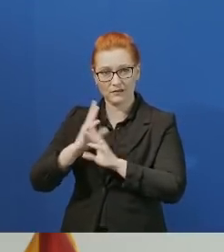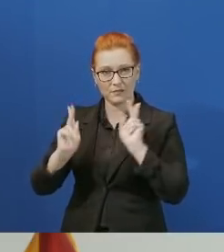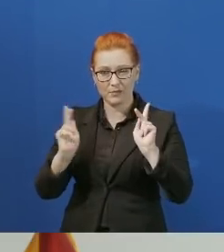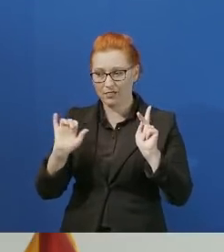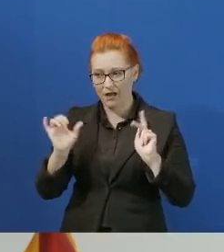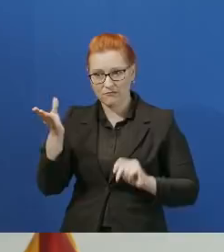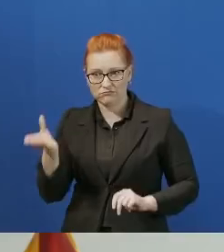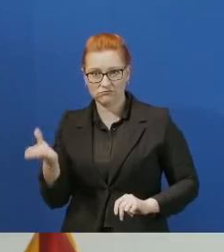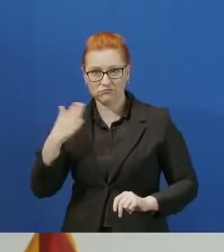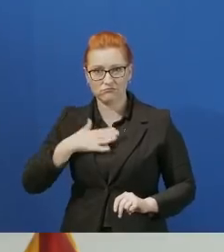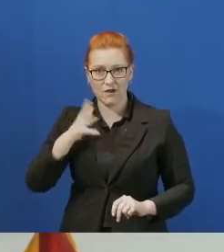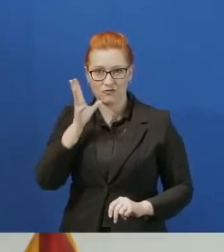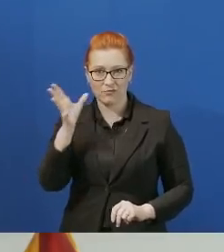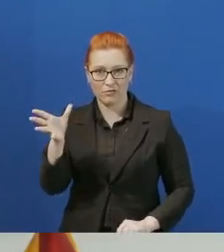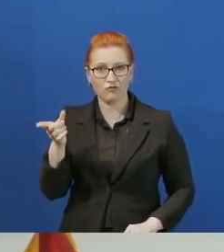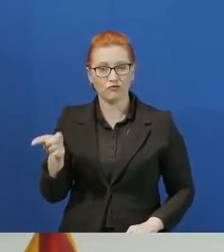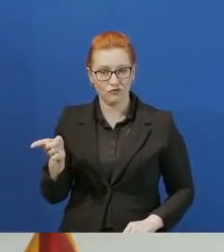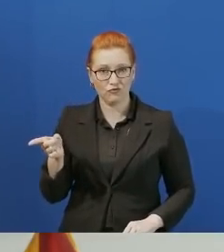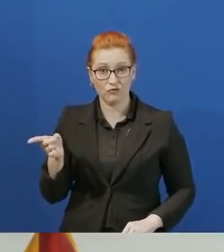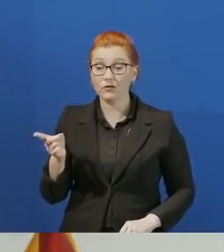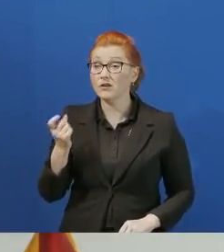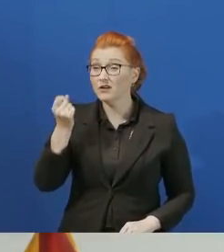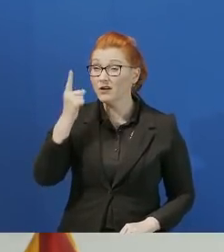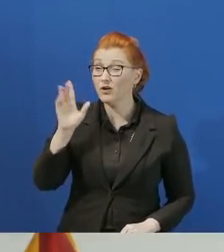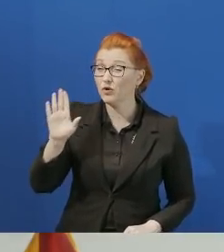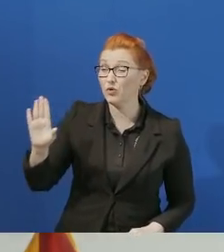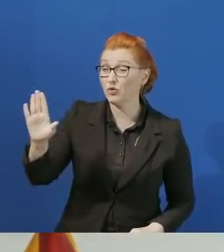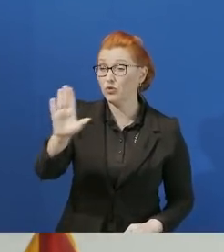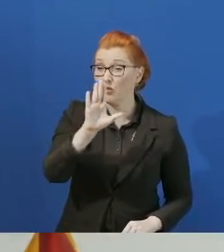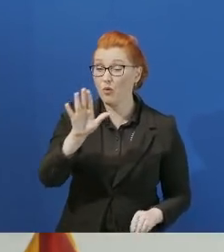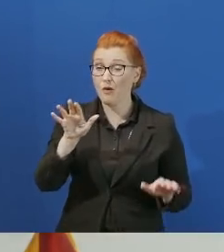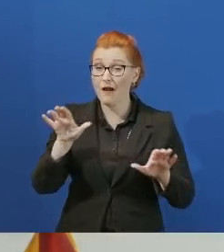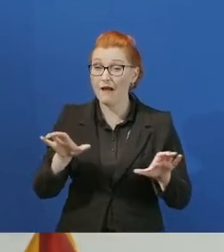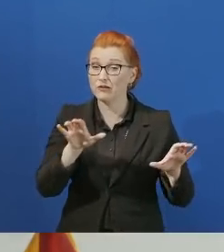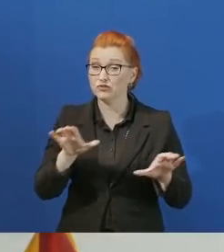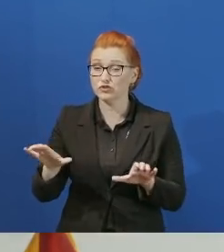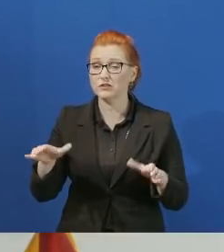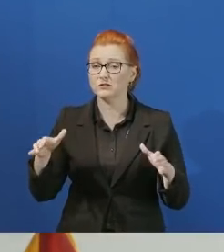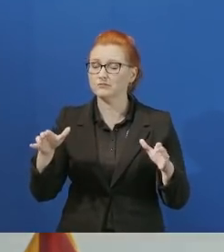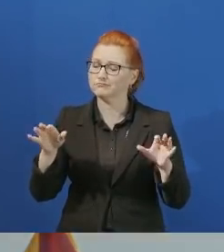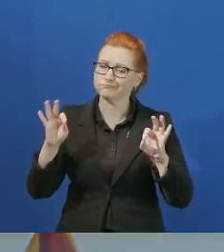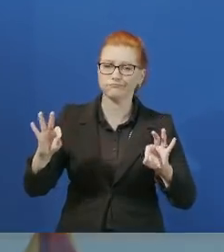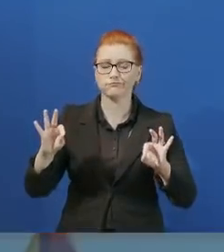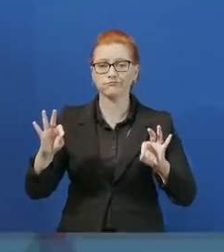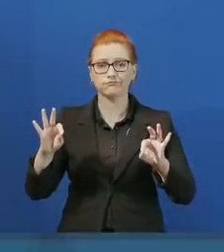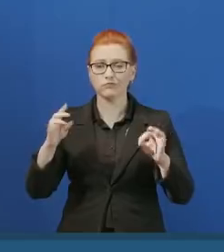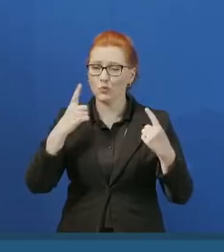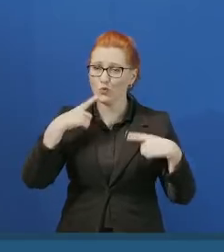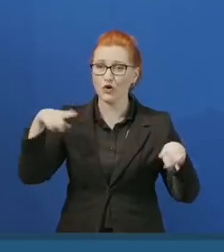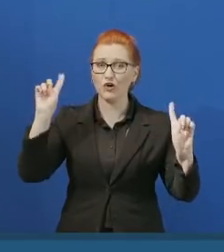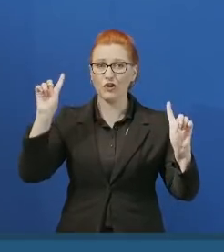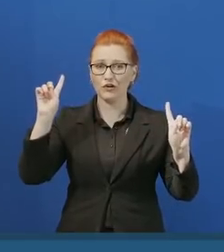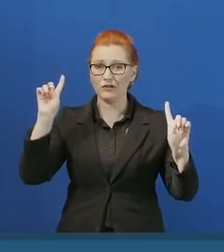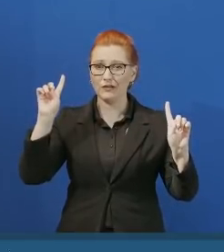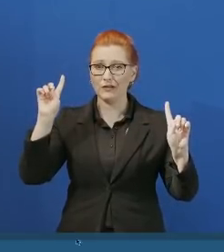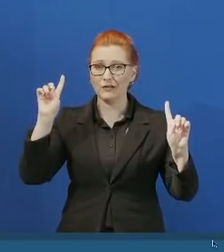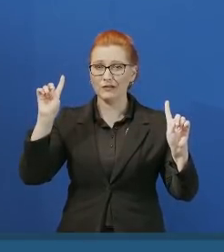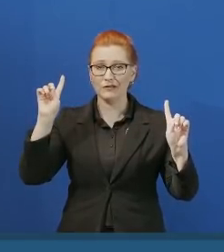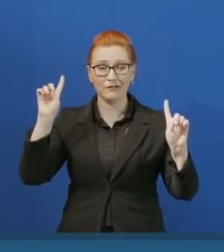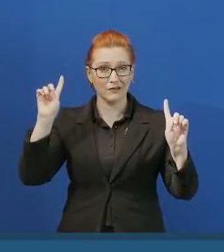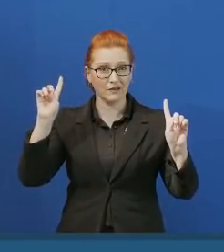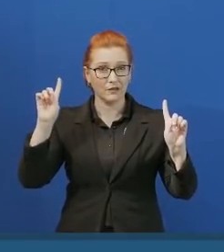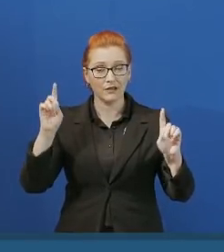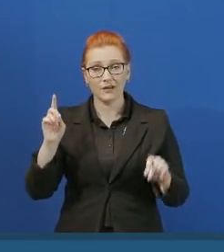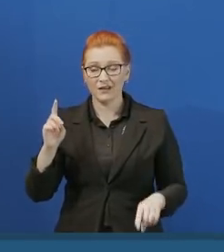to say that your actions are working. Everyone is doing their part. It's just not that I feel that or